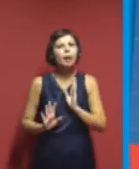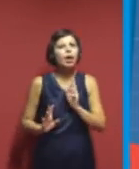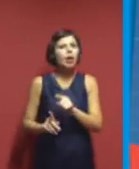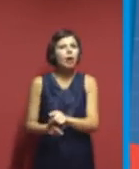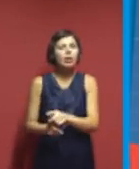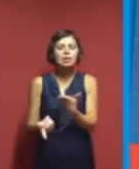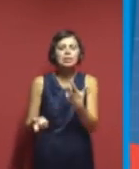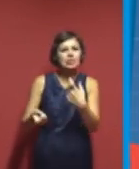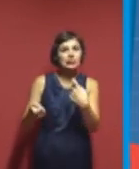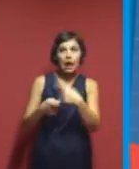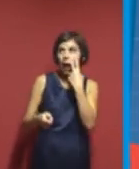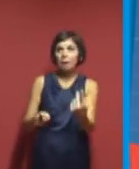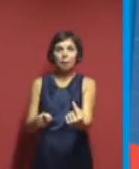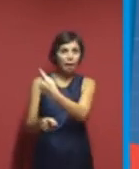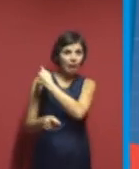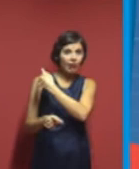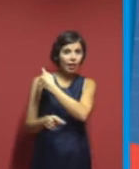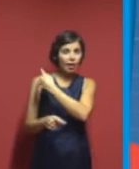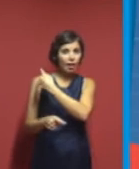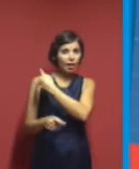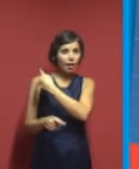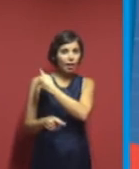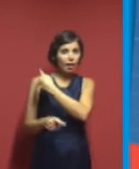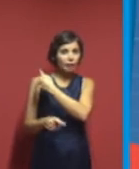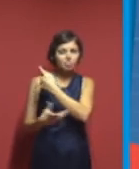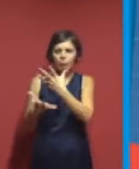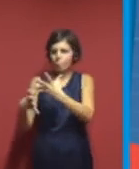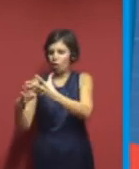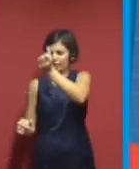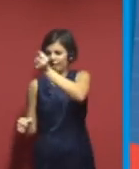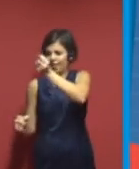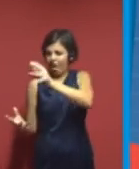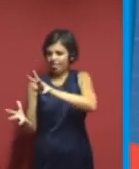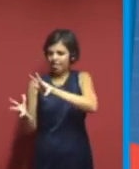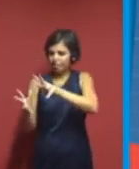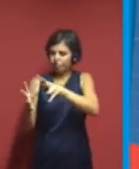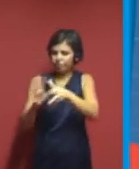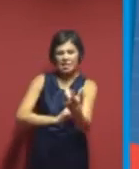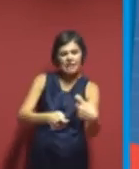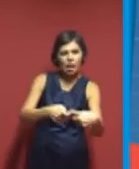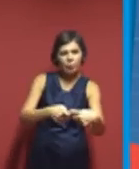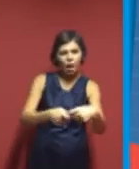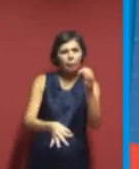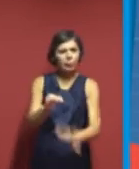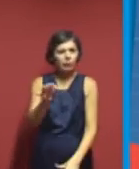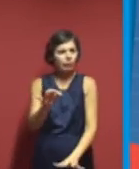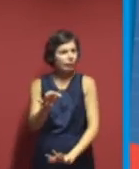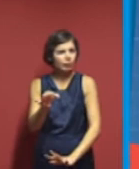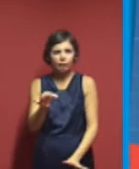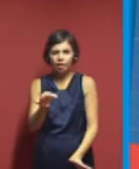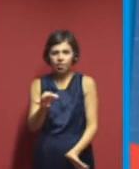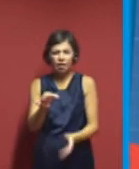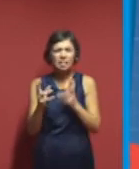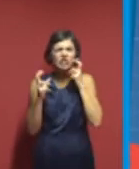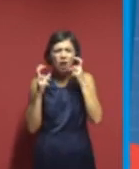It simply makes the bottle into a shoe with one decisive gesture. Crush it underfoot, stick your foot